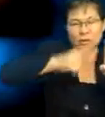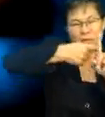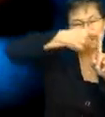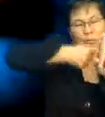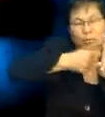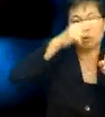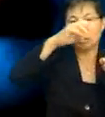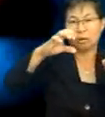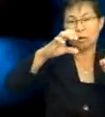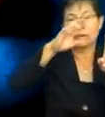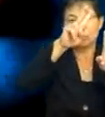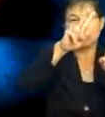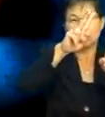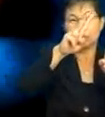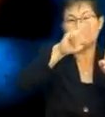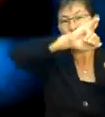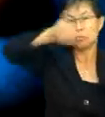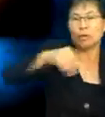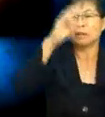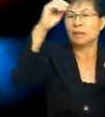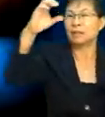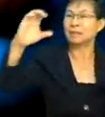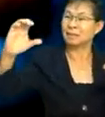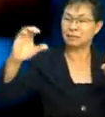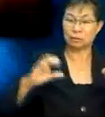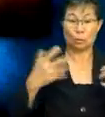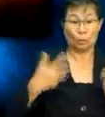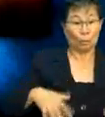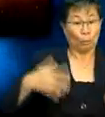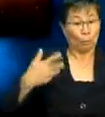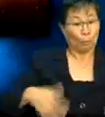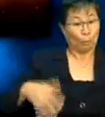approximately 2 million degrees Celsius.